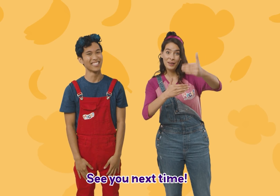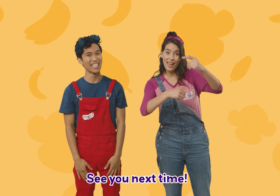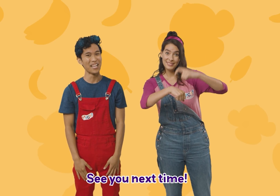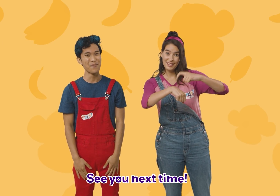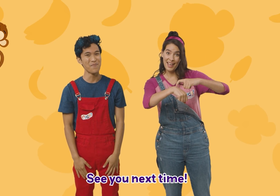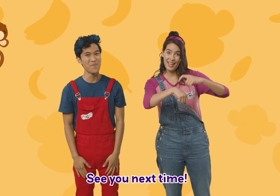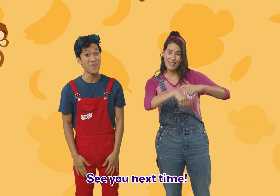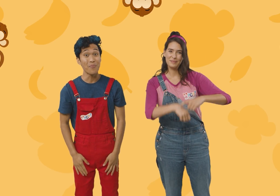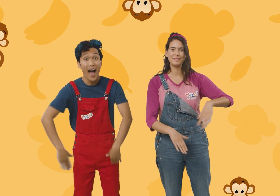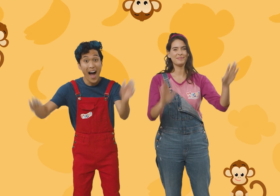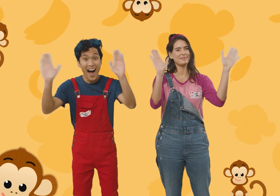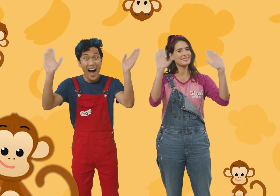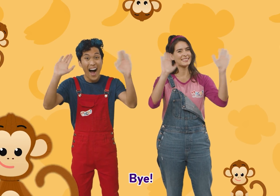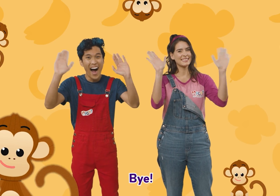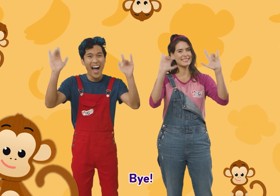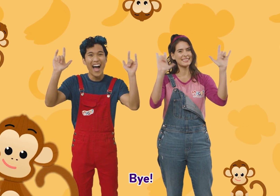See you next time.